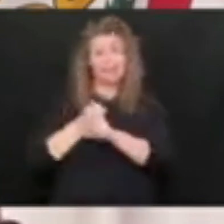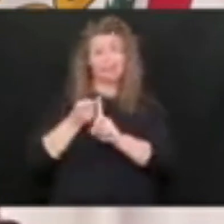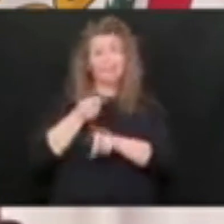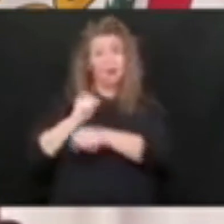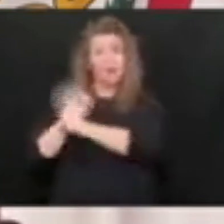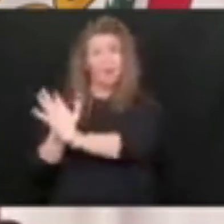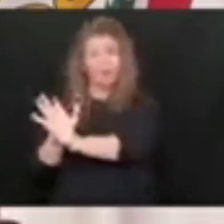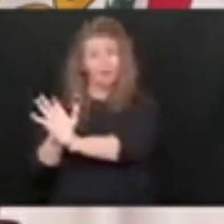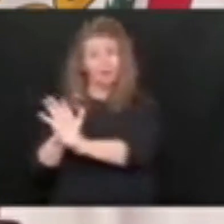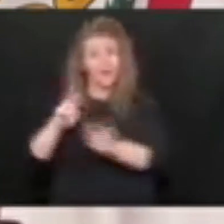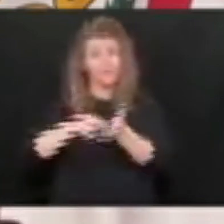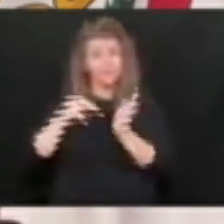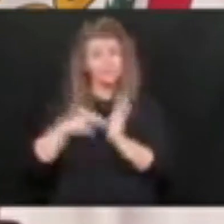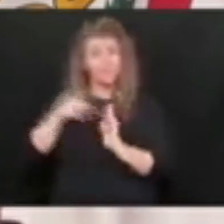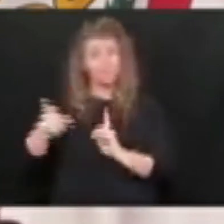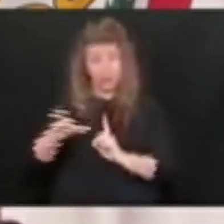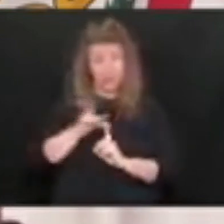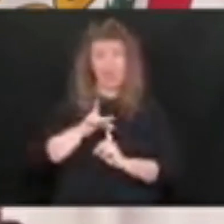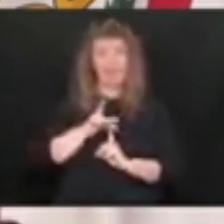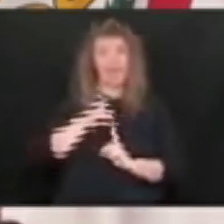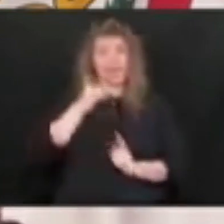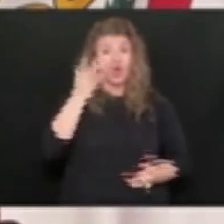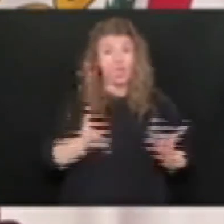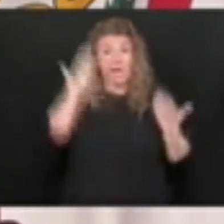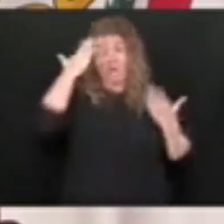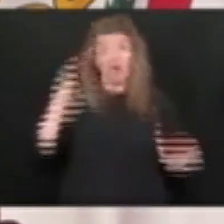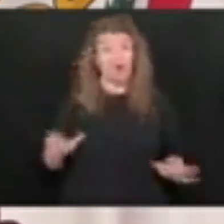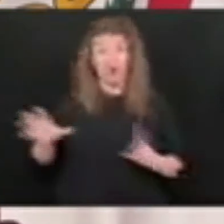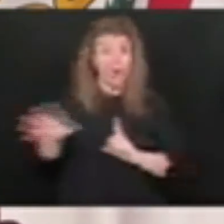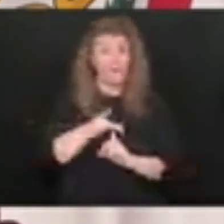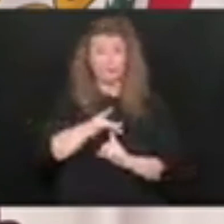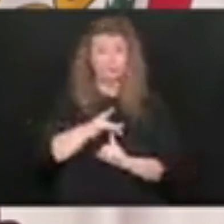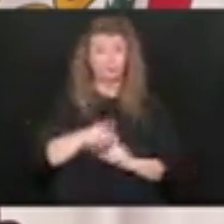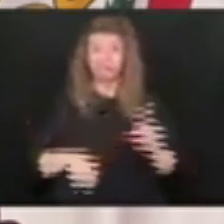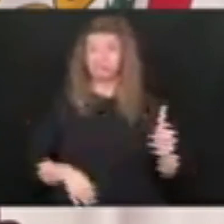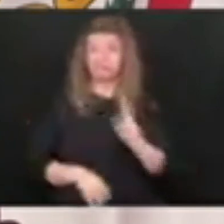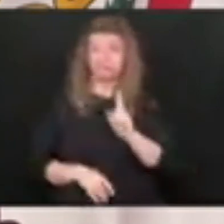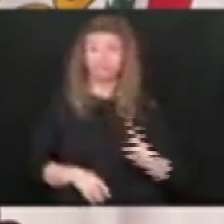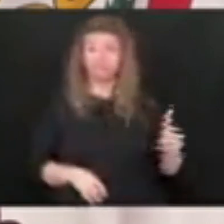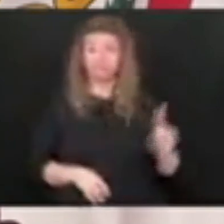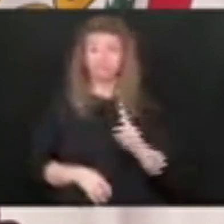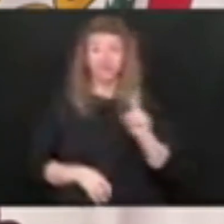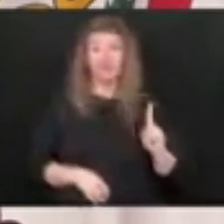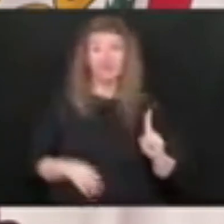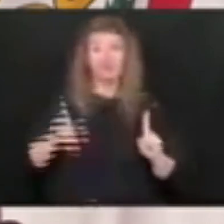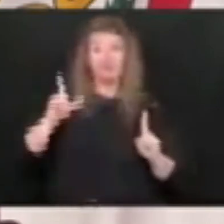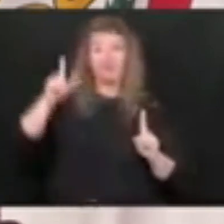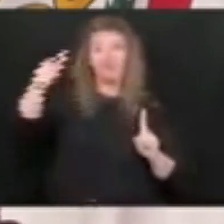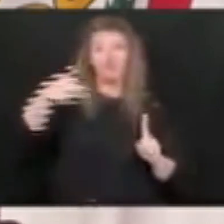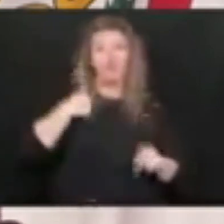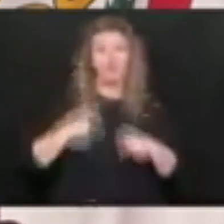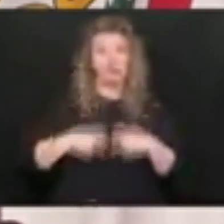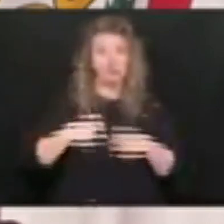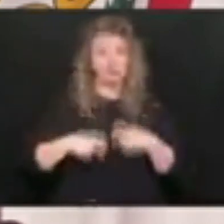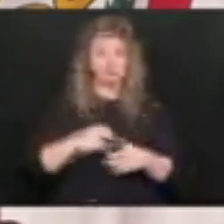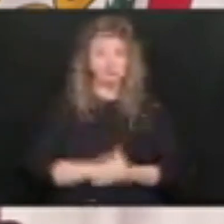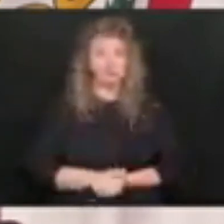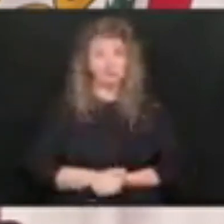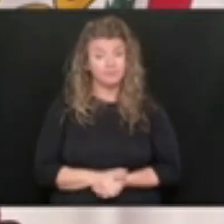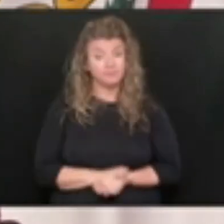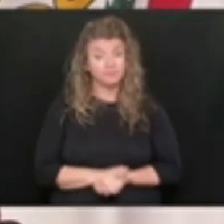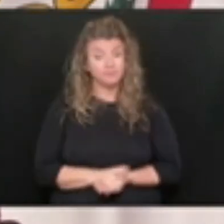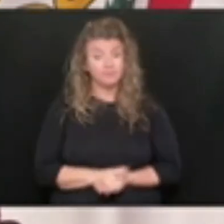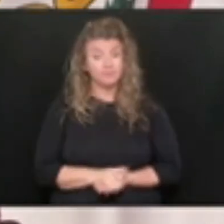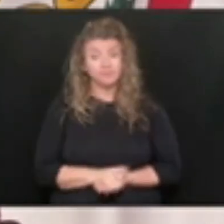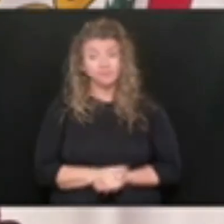going to get it. You may not ever even know you have had it and everything, and you're going to end up with real problems.